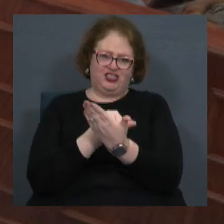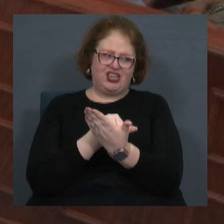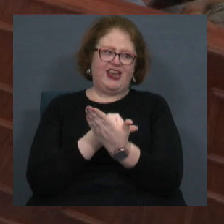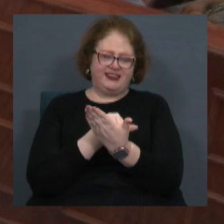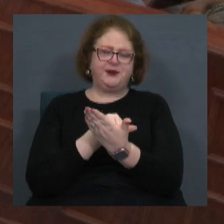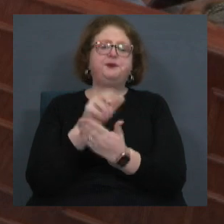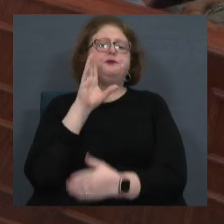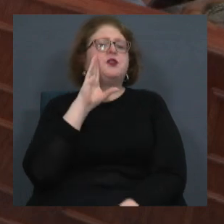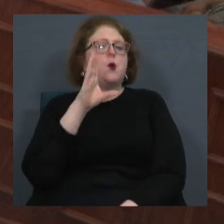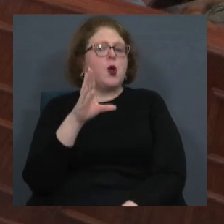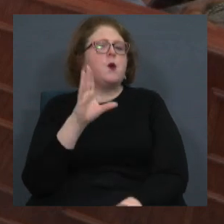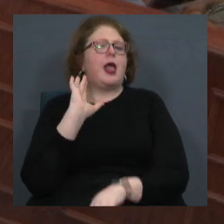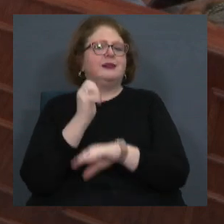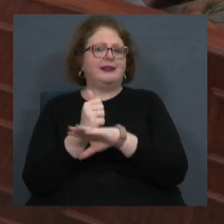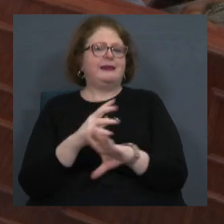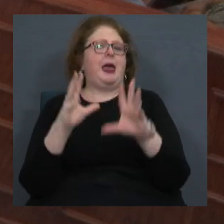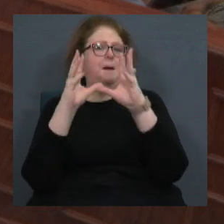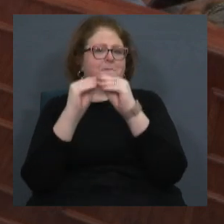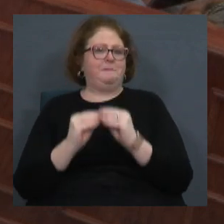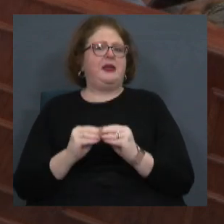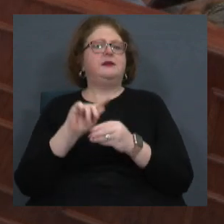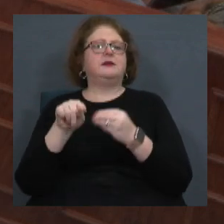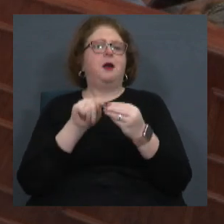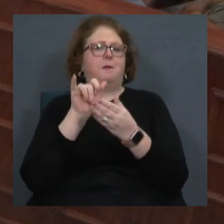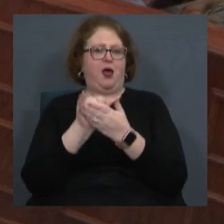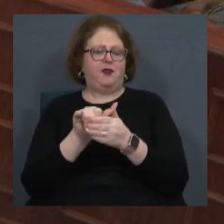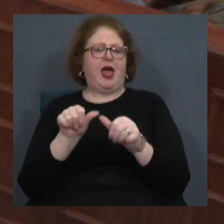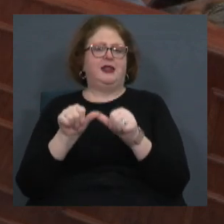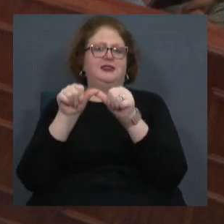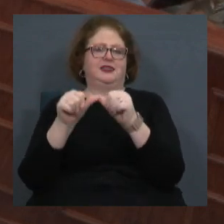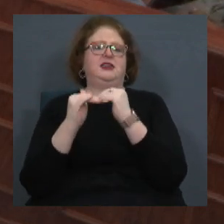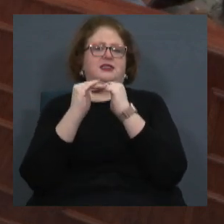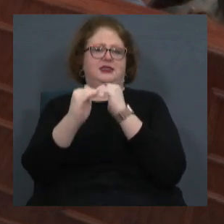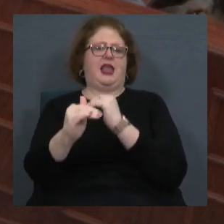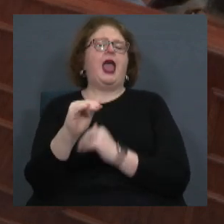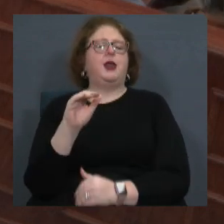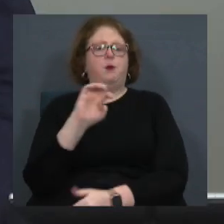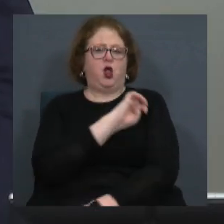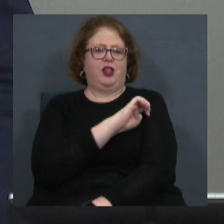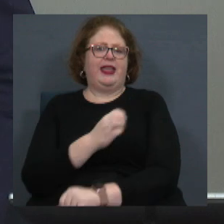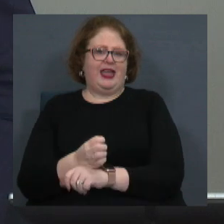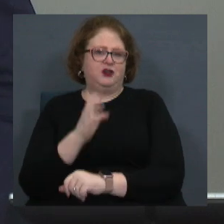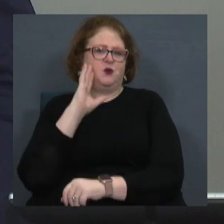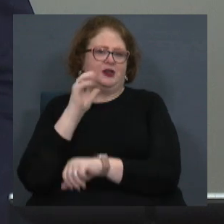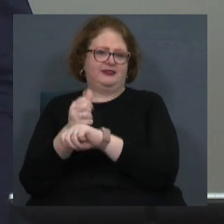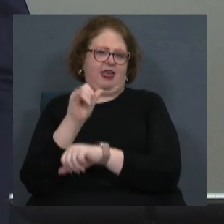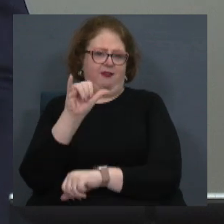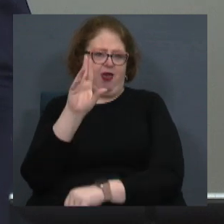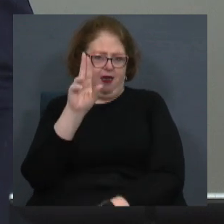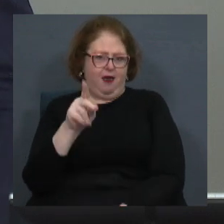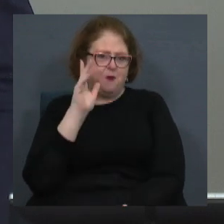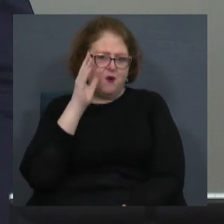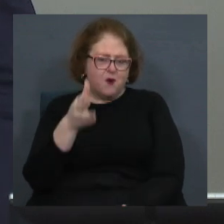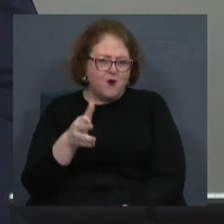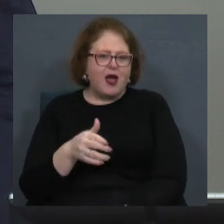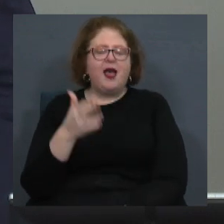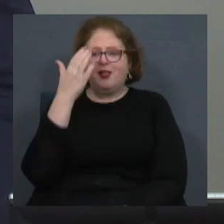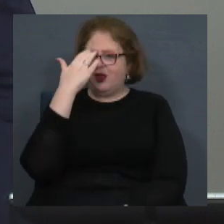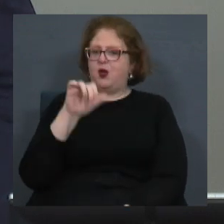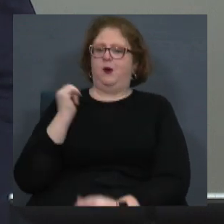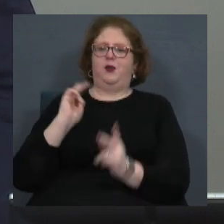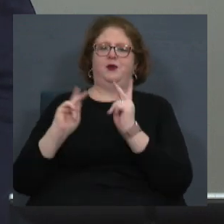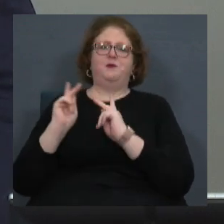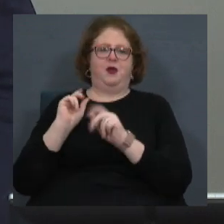in regards to the sustainable energy. We'll get that set up. And I do know there's some other individuals working to get you more embraced into the